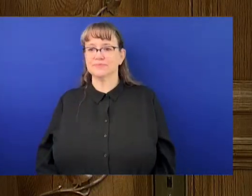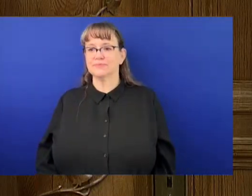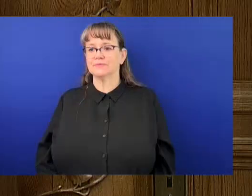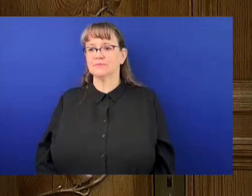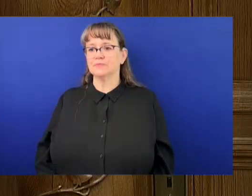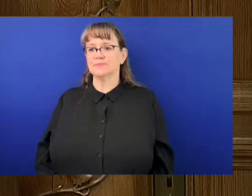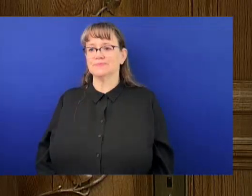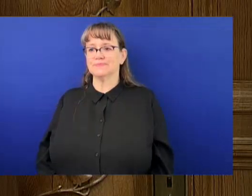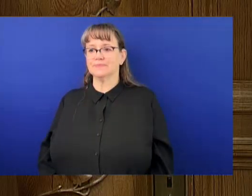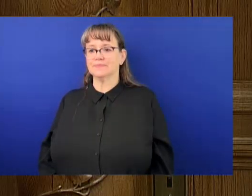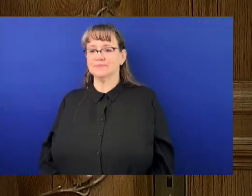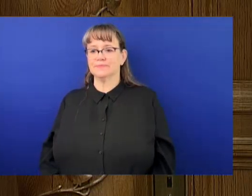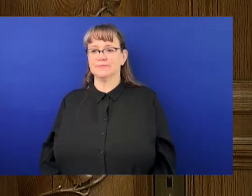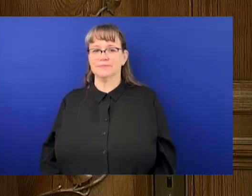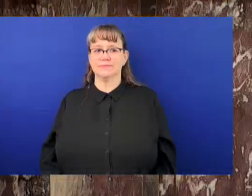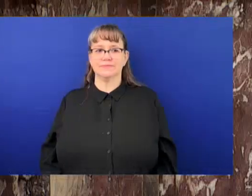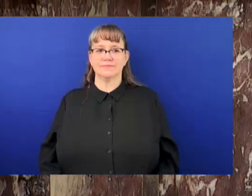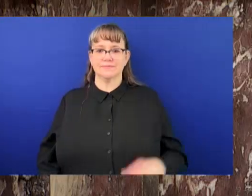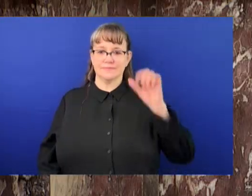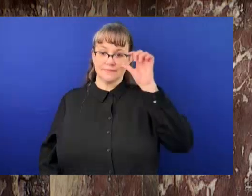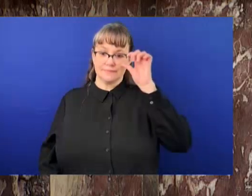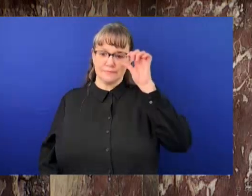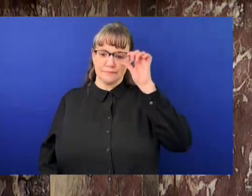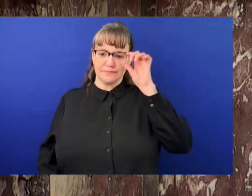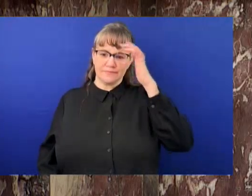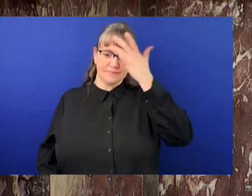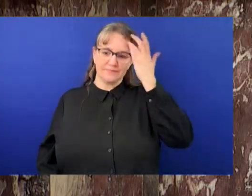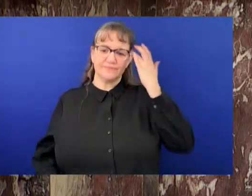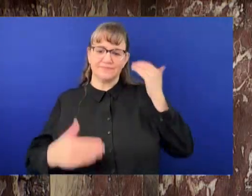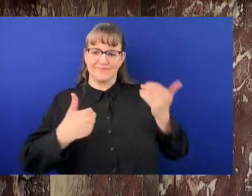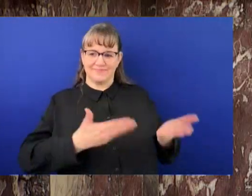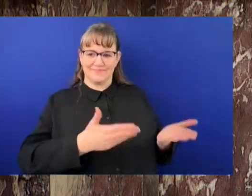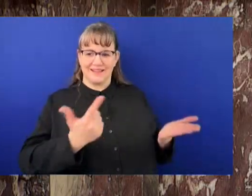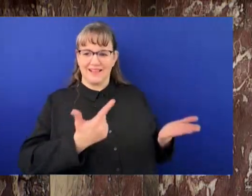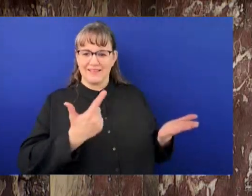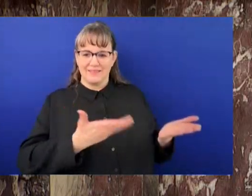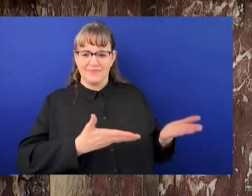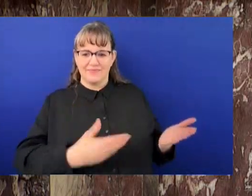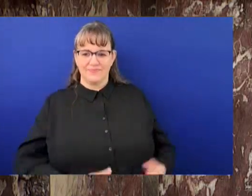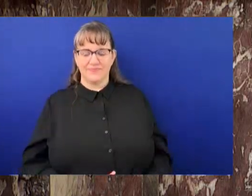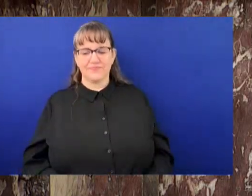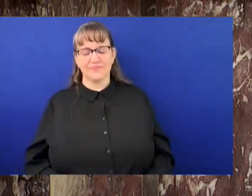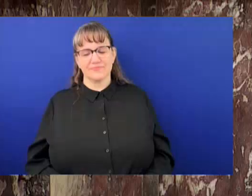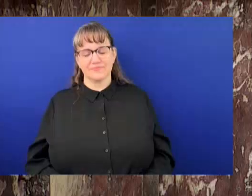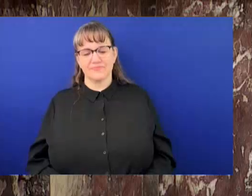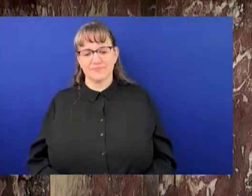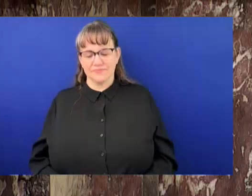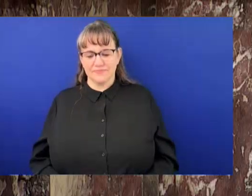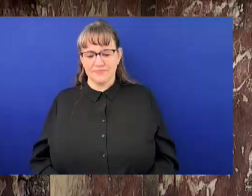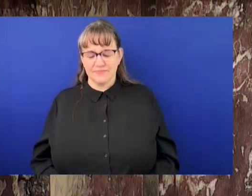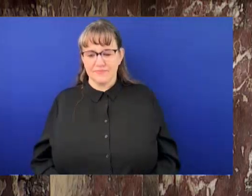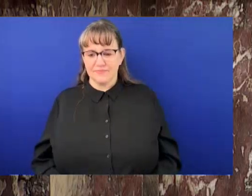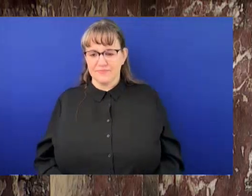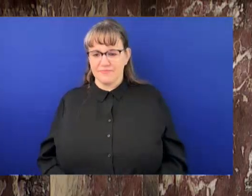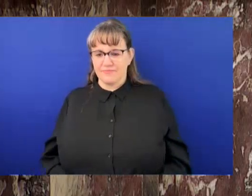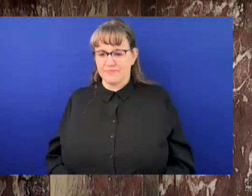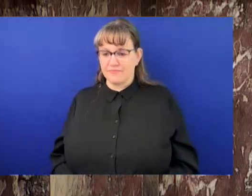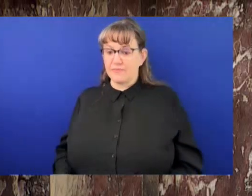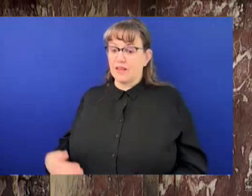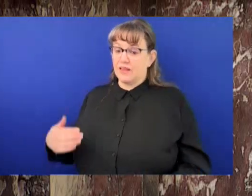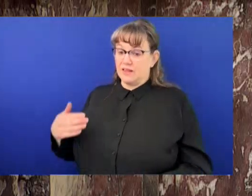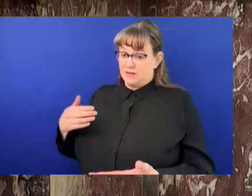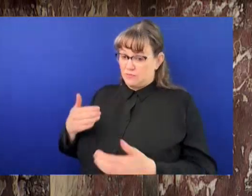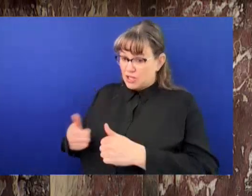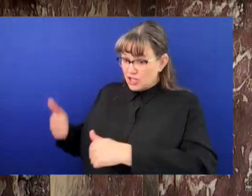Langley Abs for supplemental. Mr. Speaker, the Premier and the Health Minister assured British Columbians that